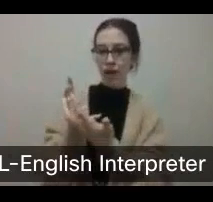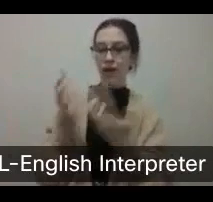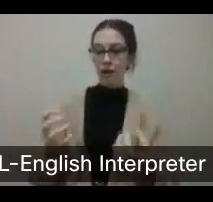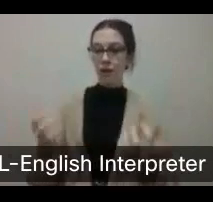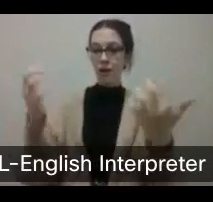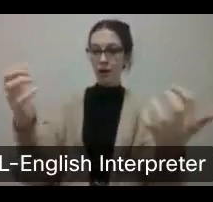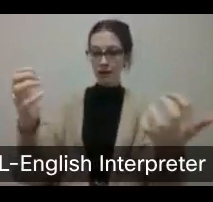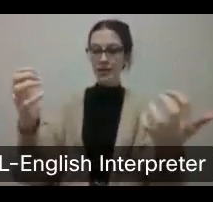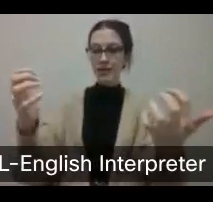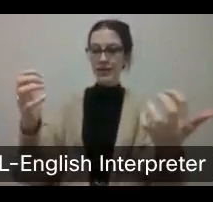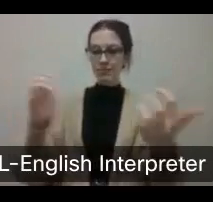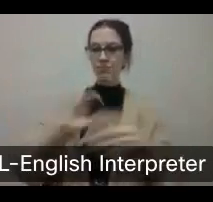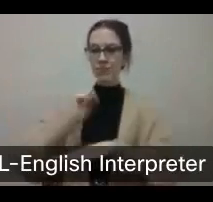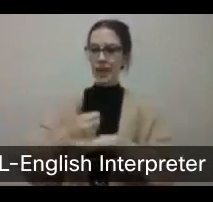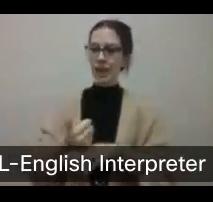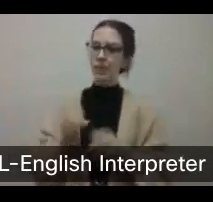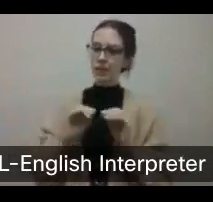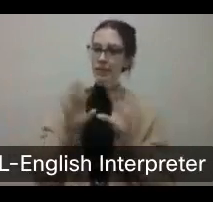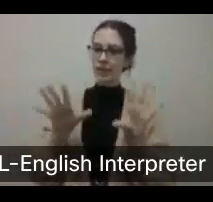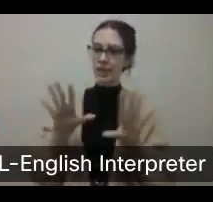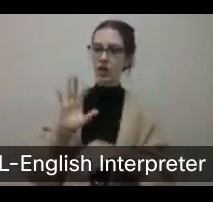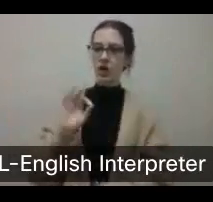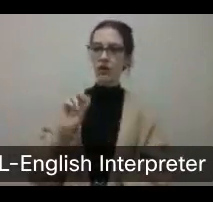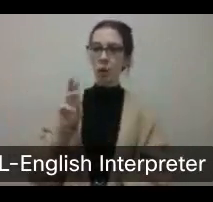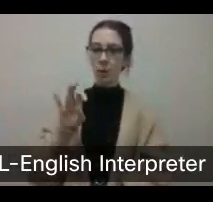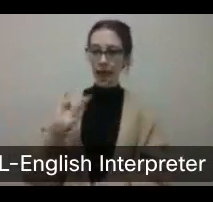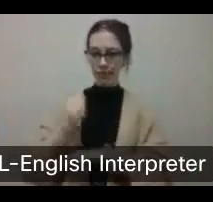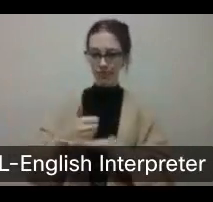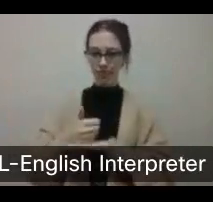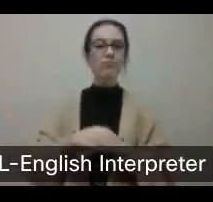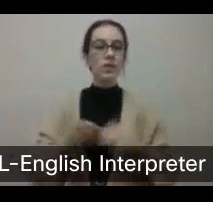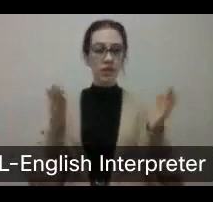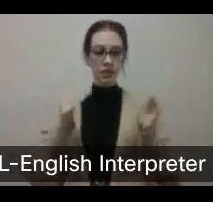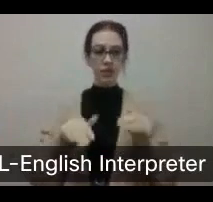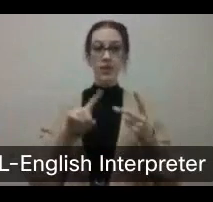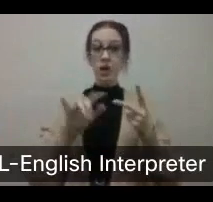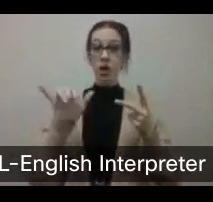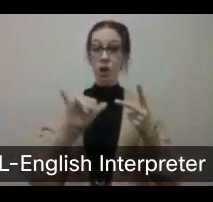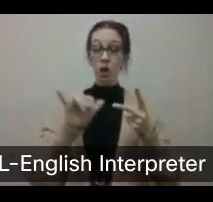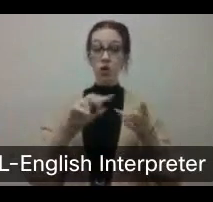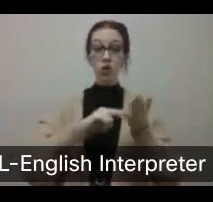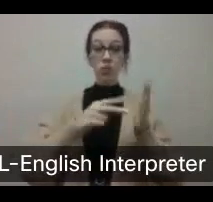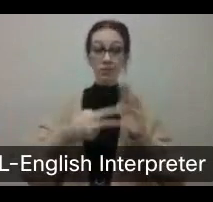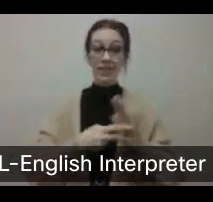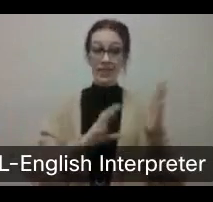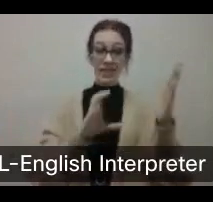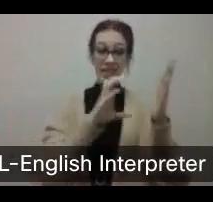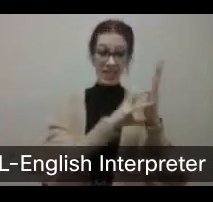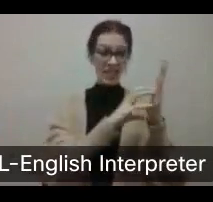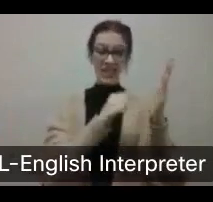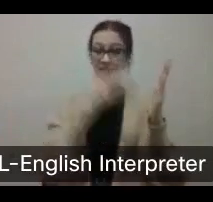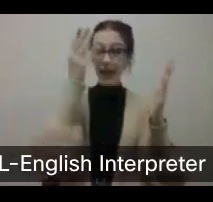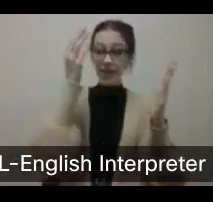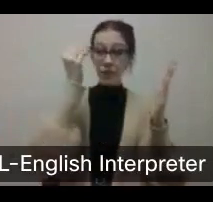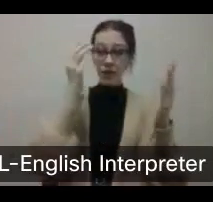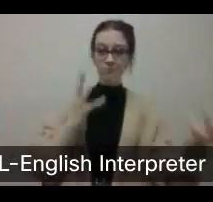writer to choose what pieces of information from a source will fit the needs of a writing task. So you may be reading